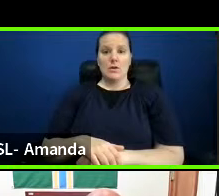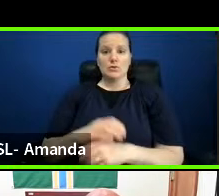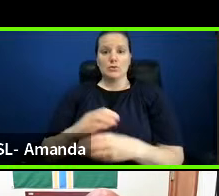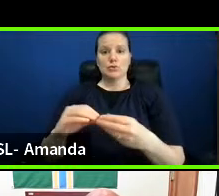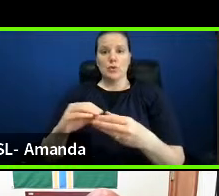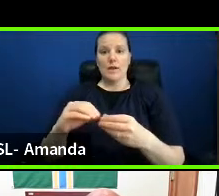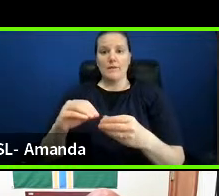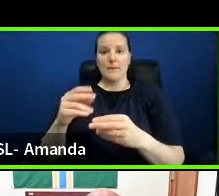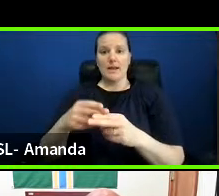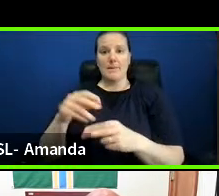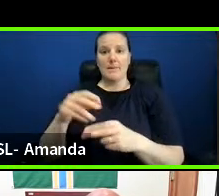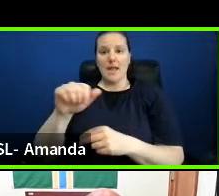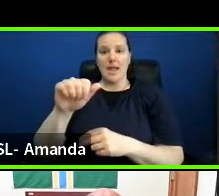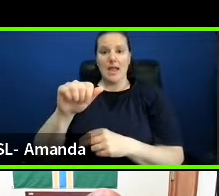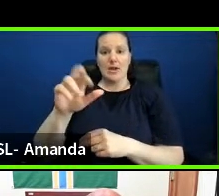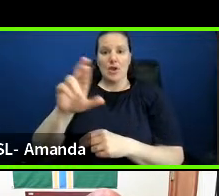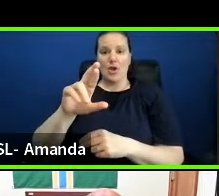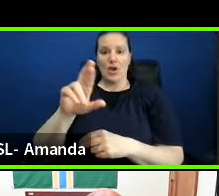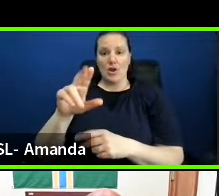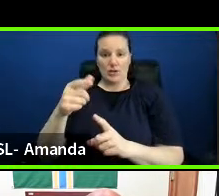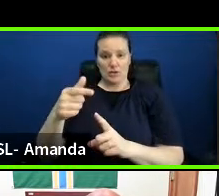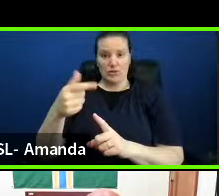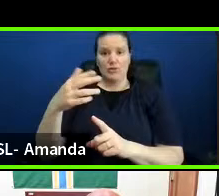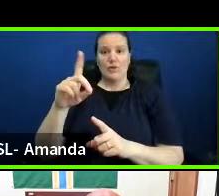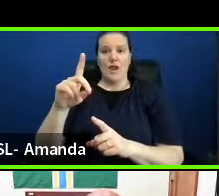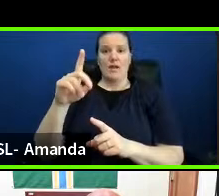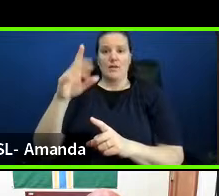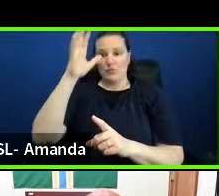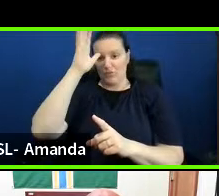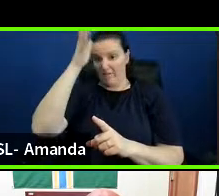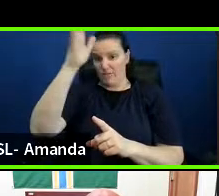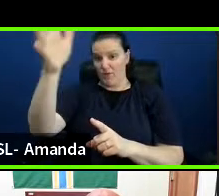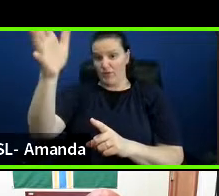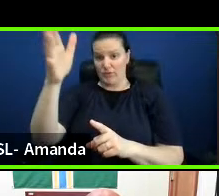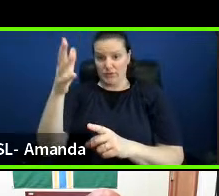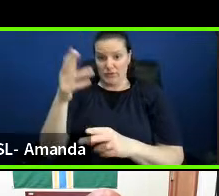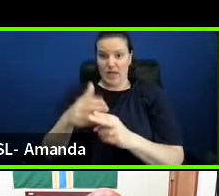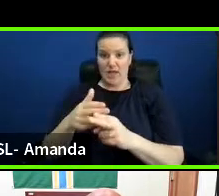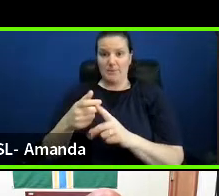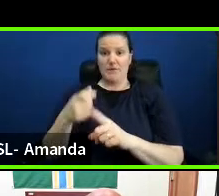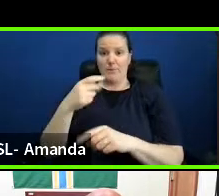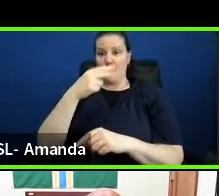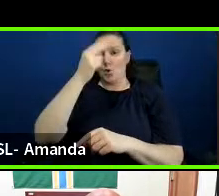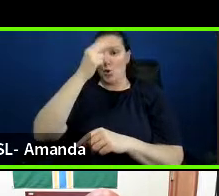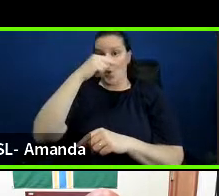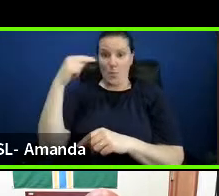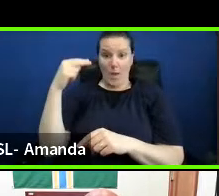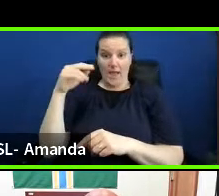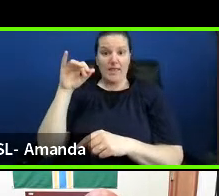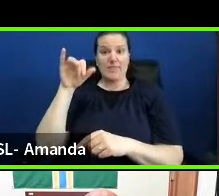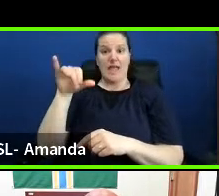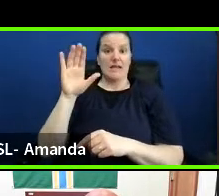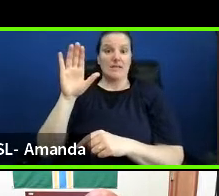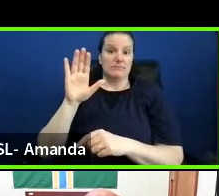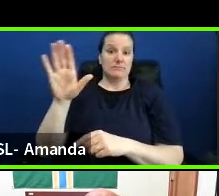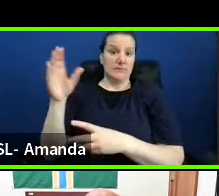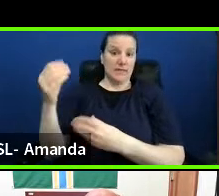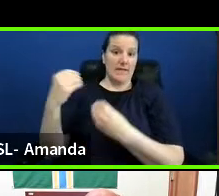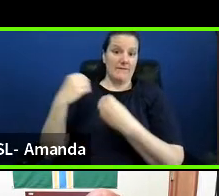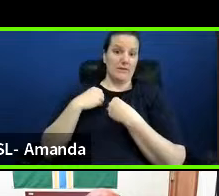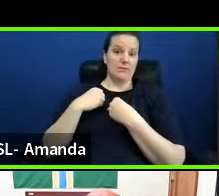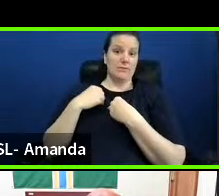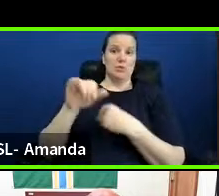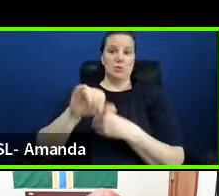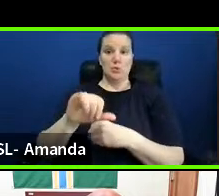which is my grandfather's name. He was from Norway, and that was given to me as